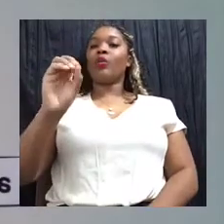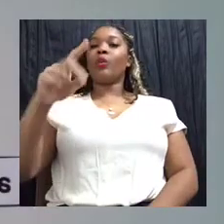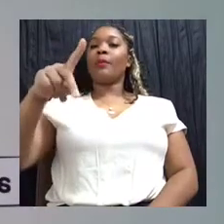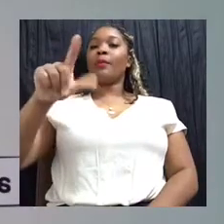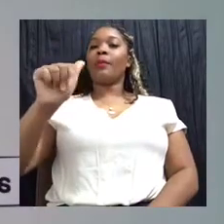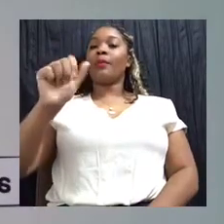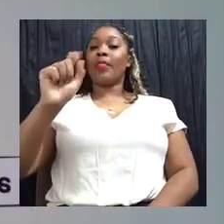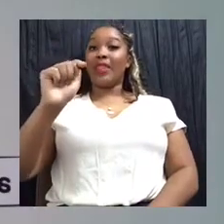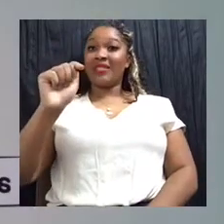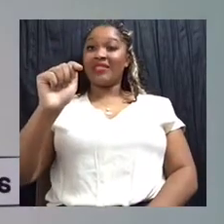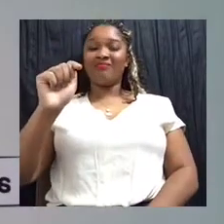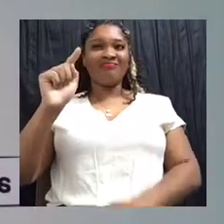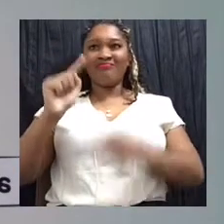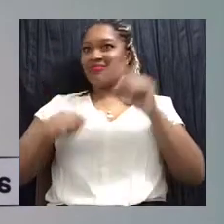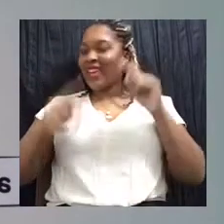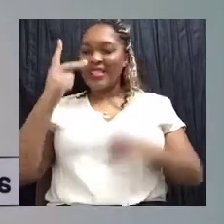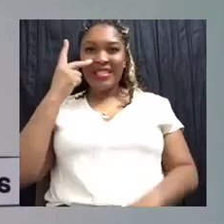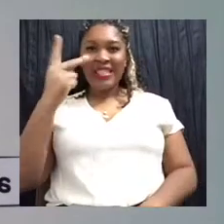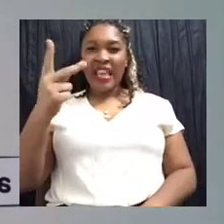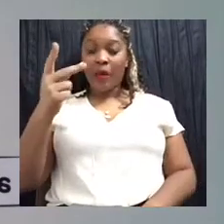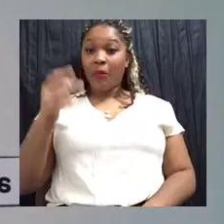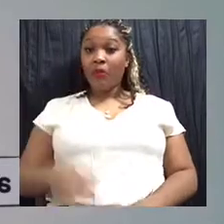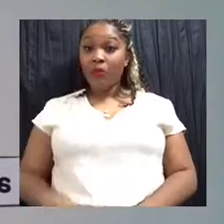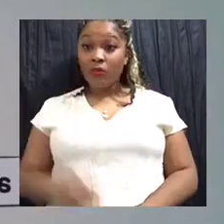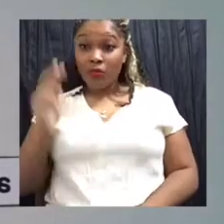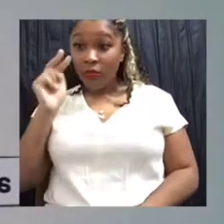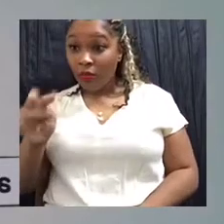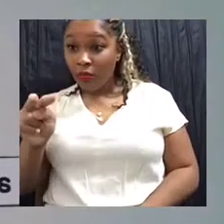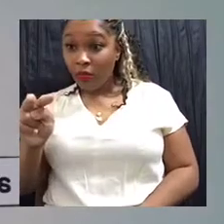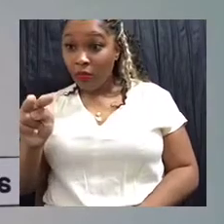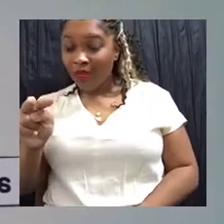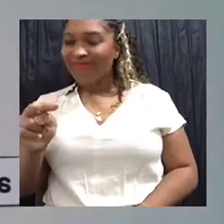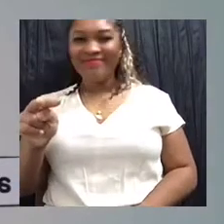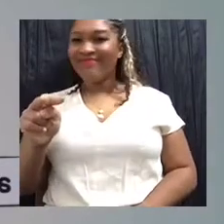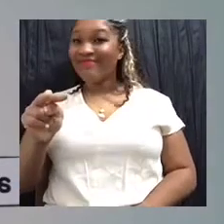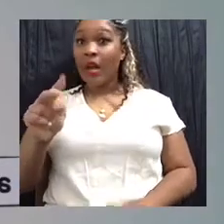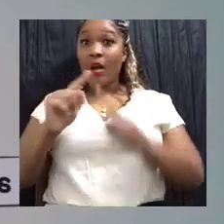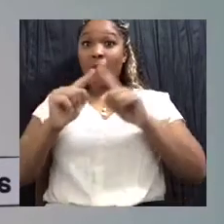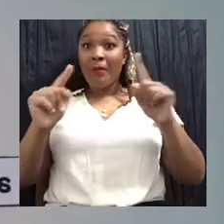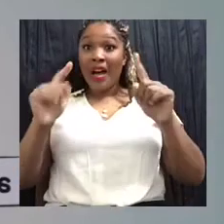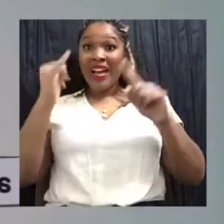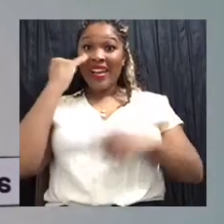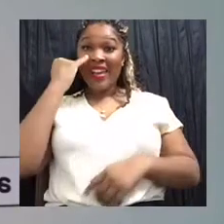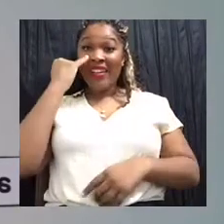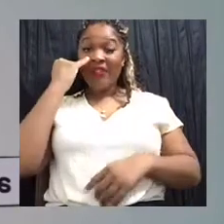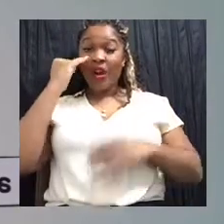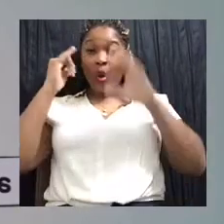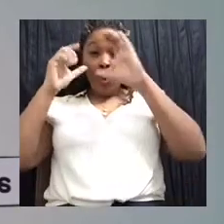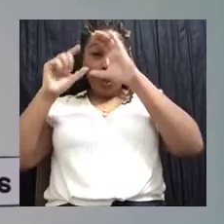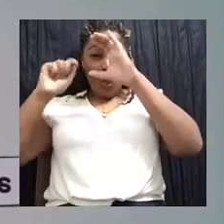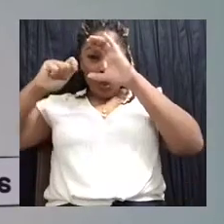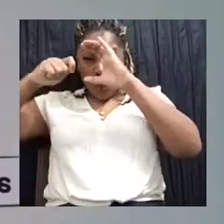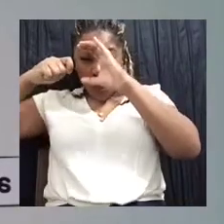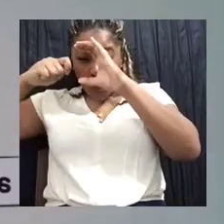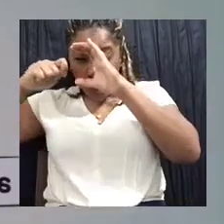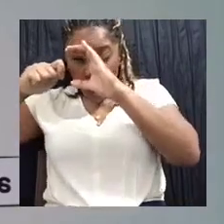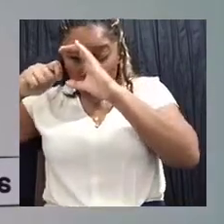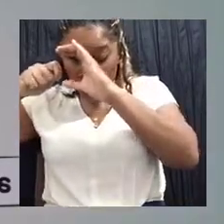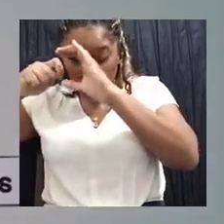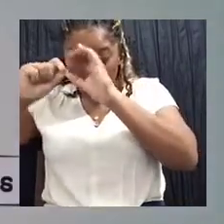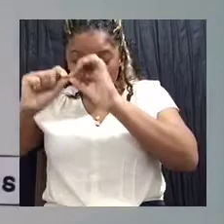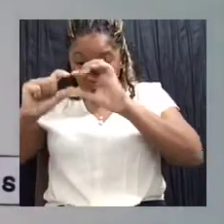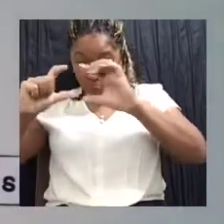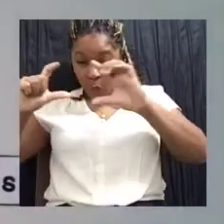We can't see these just by looking at them, but if we were to get a microscope and look at them